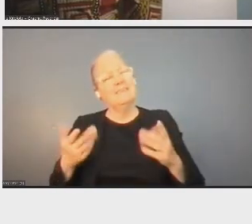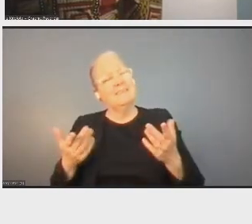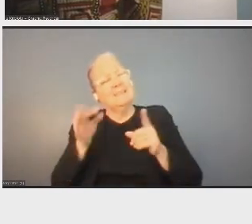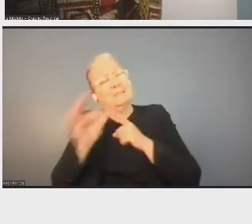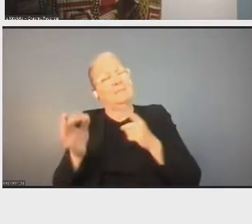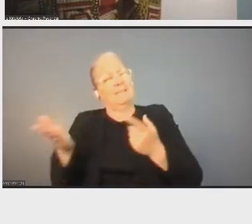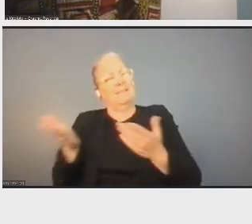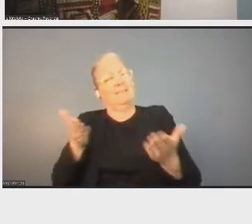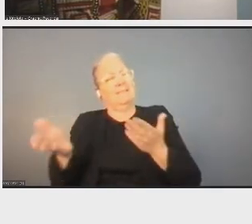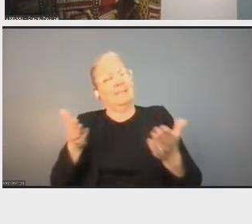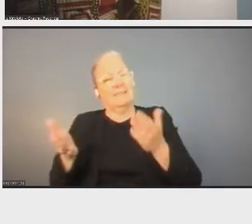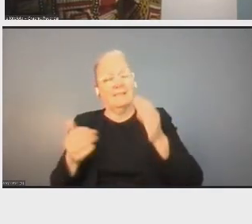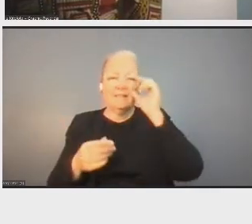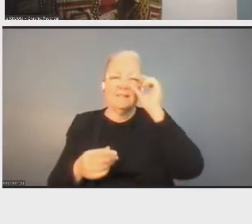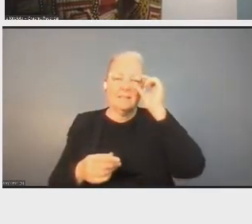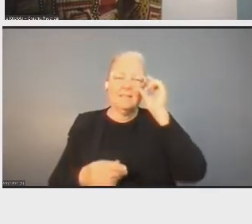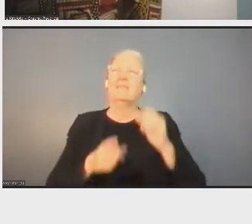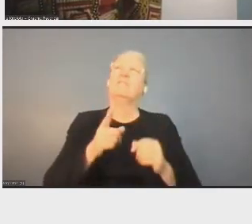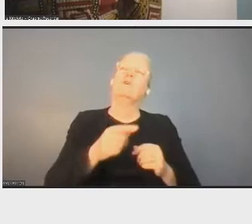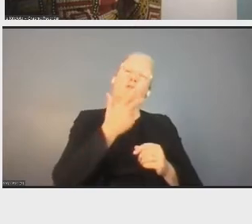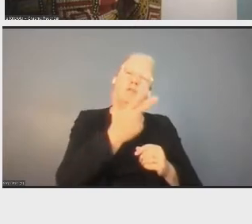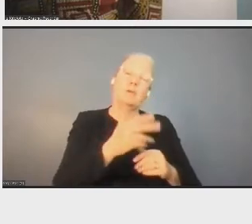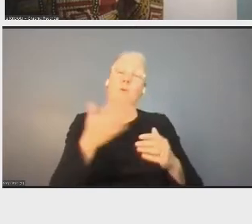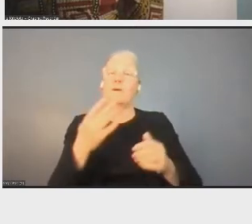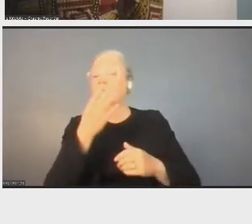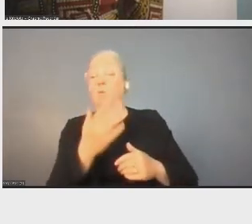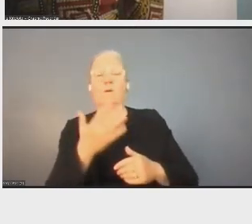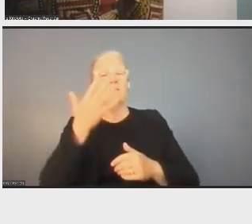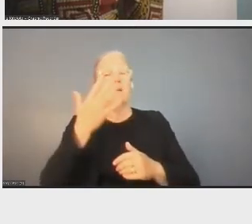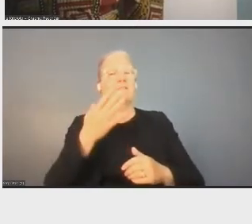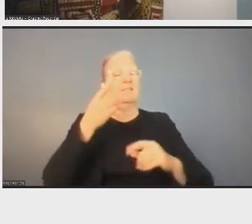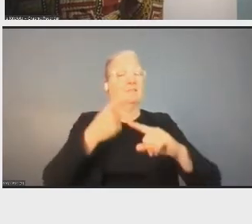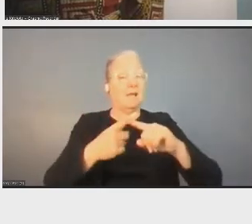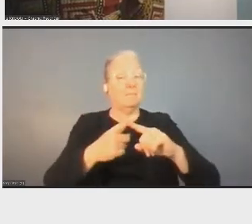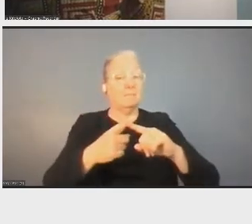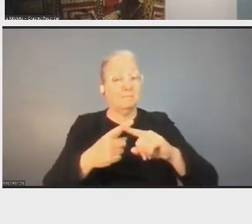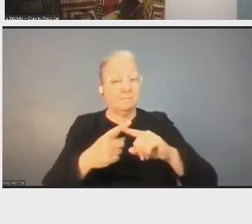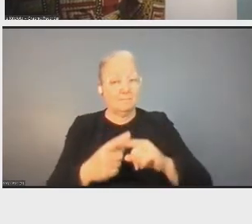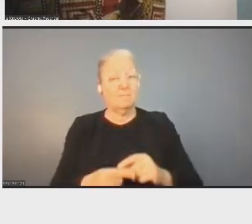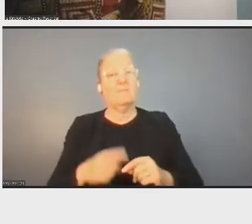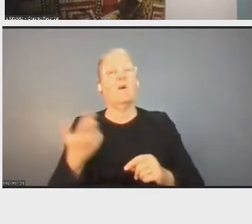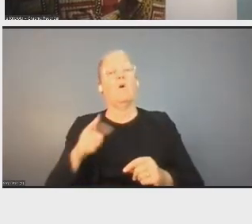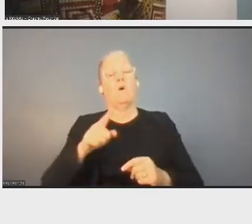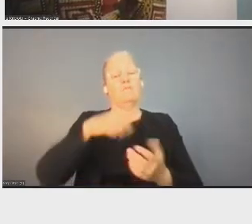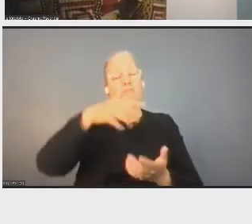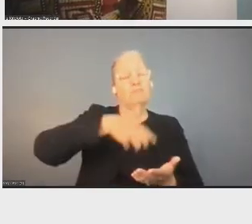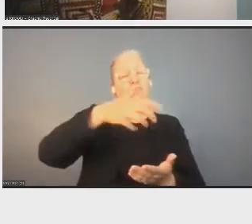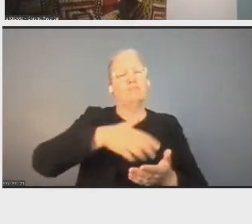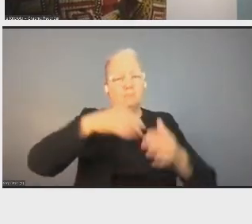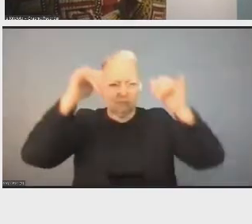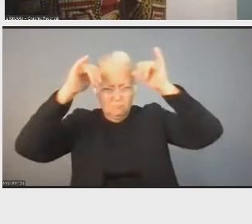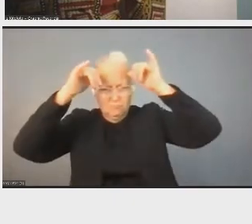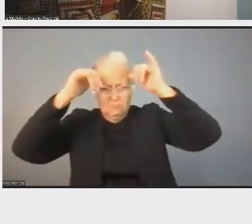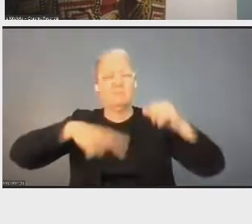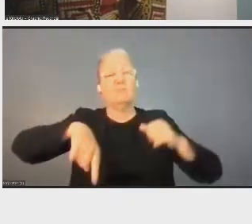can take it 3 or 5 times fold in the spheres of, say, agriculture. We talk about farmers. The role